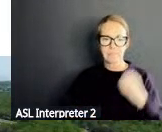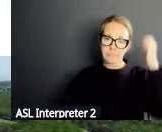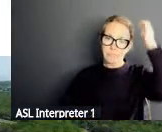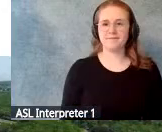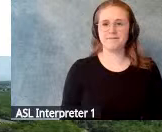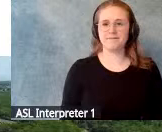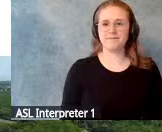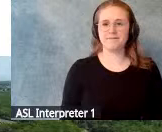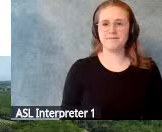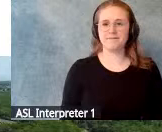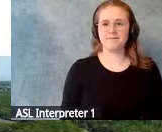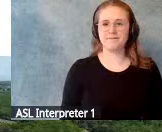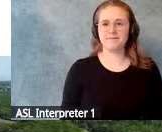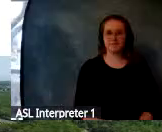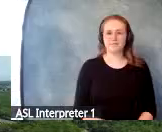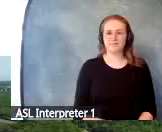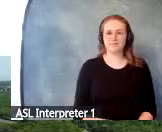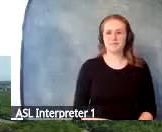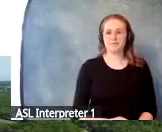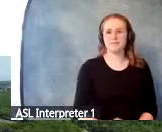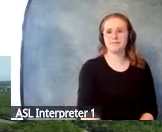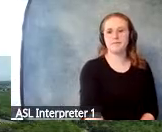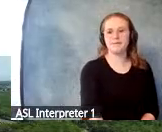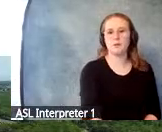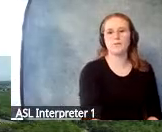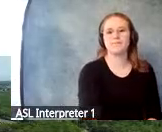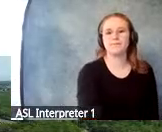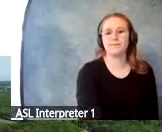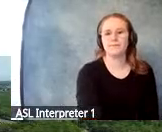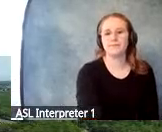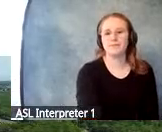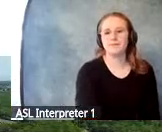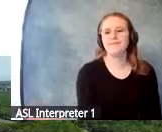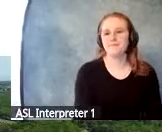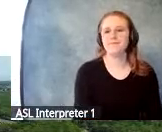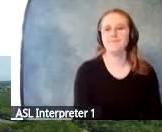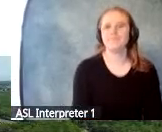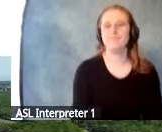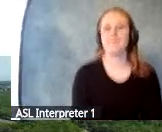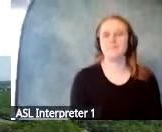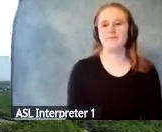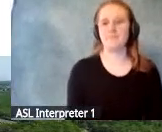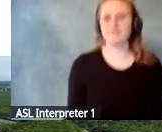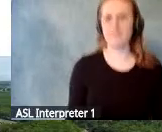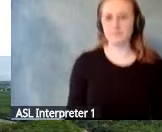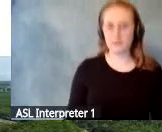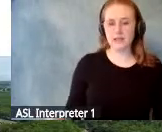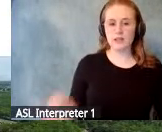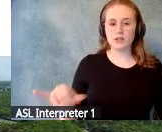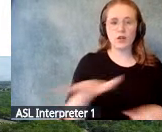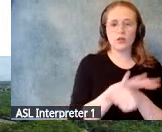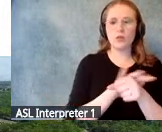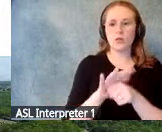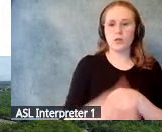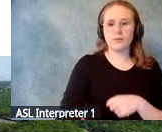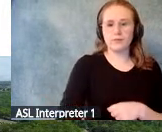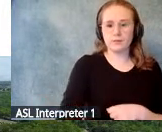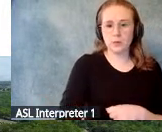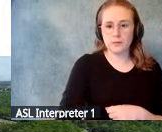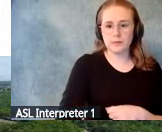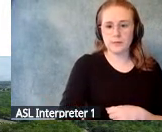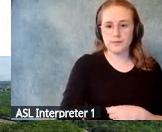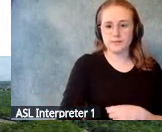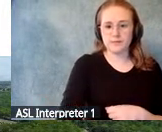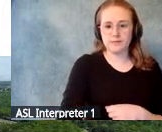The site is currently zoned M31 and is located in the Special South Richmond Development District. It is also located in the